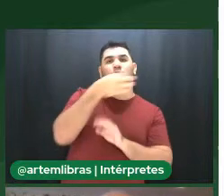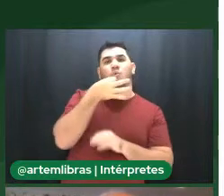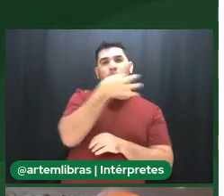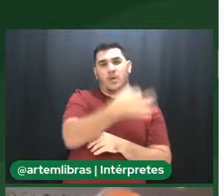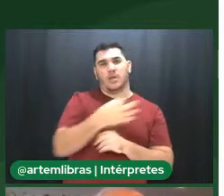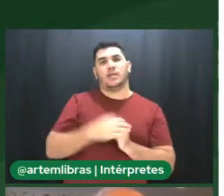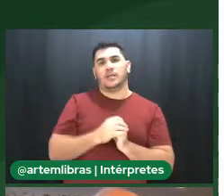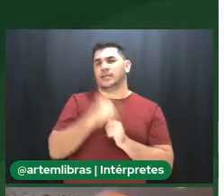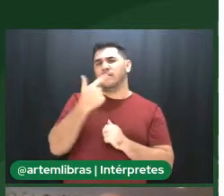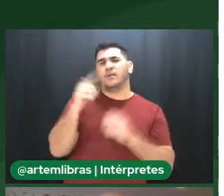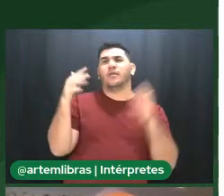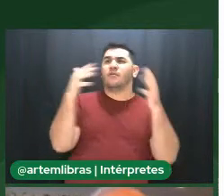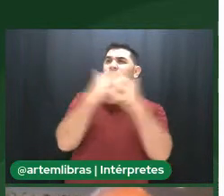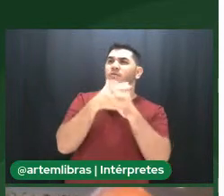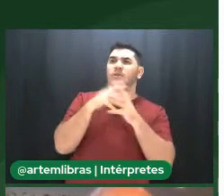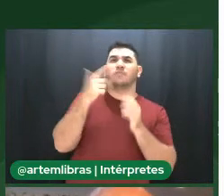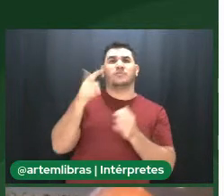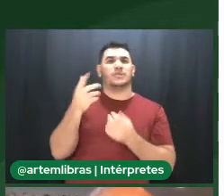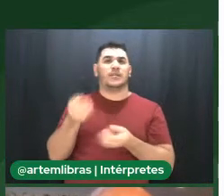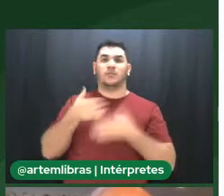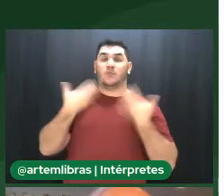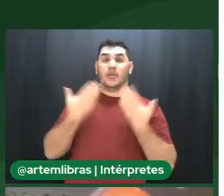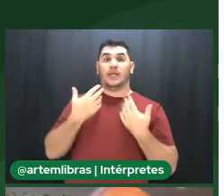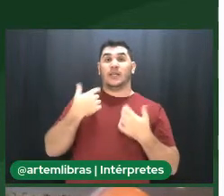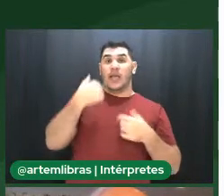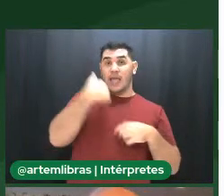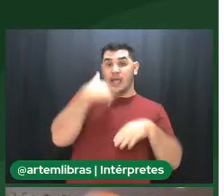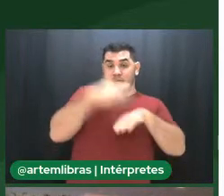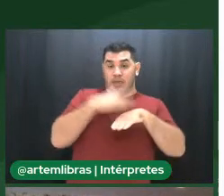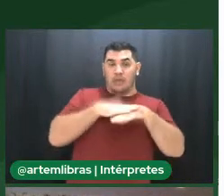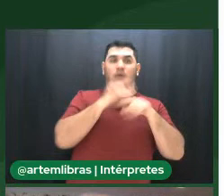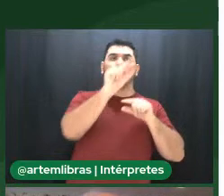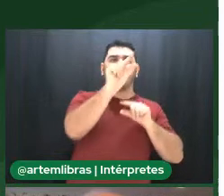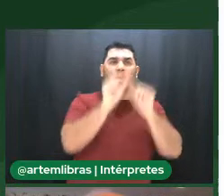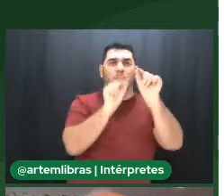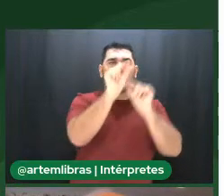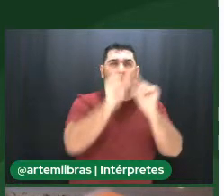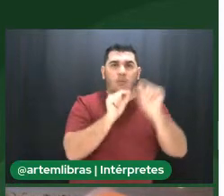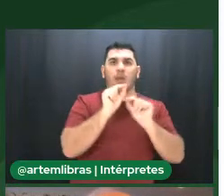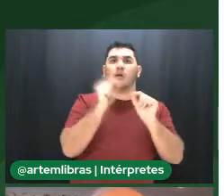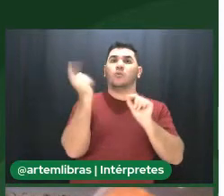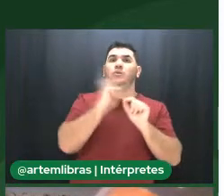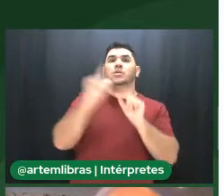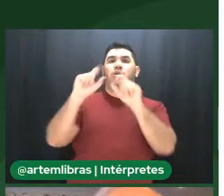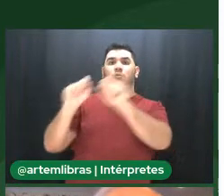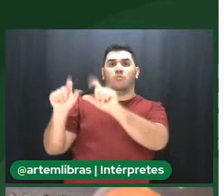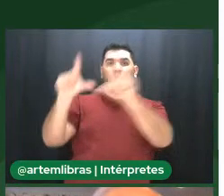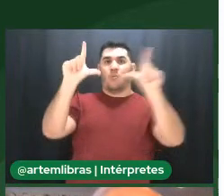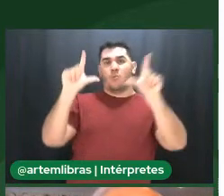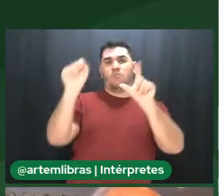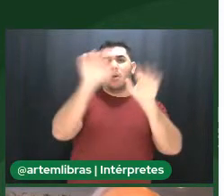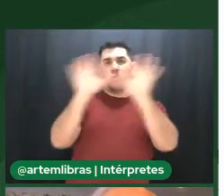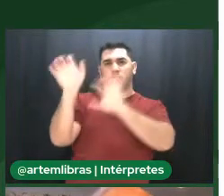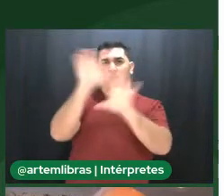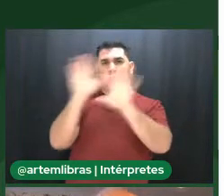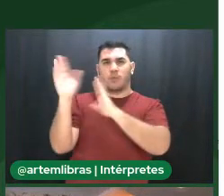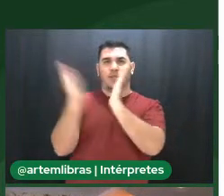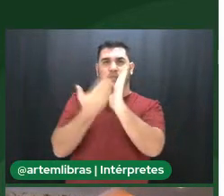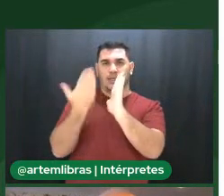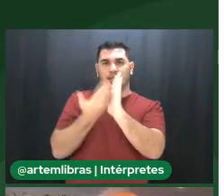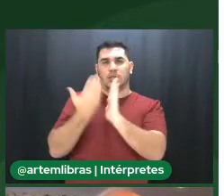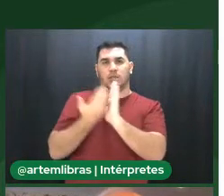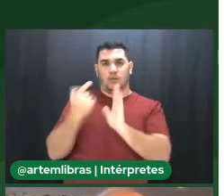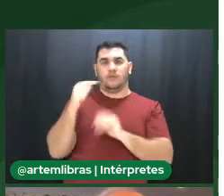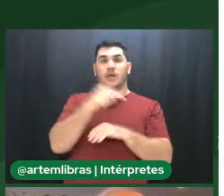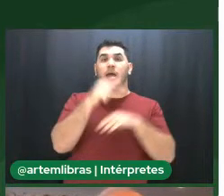You generated that result. You were in control. A lot of automation, but you are in control. And